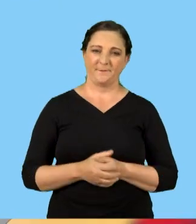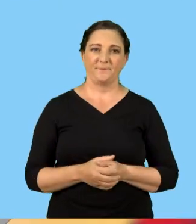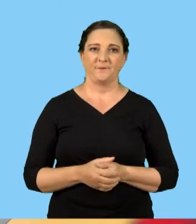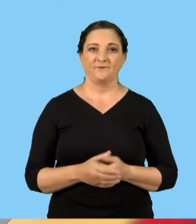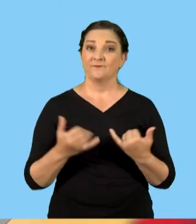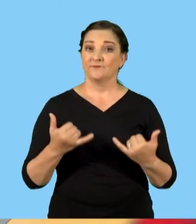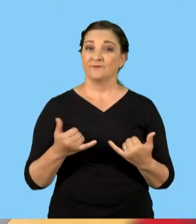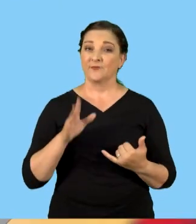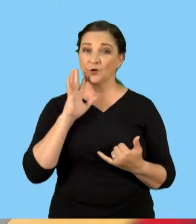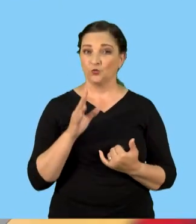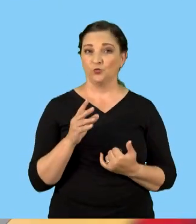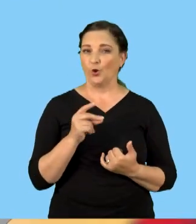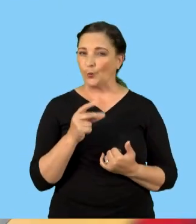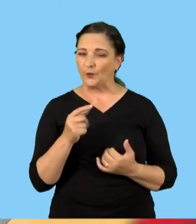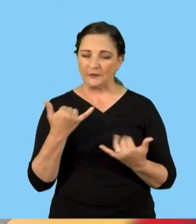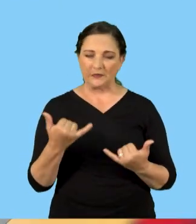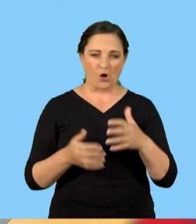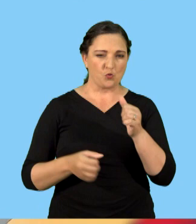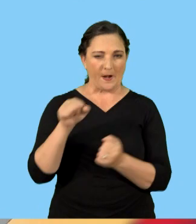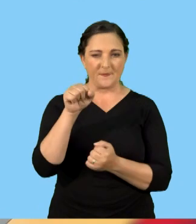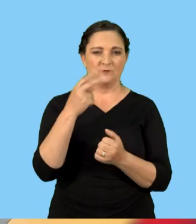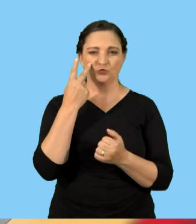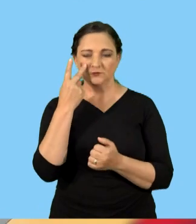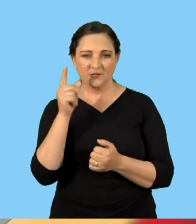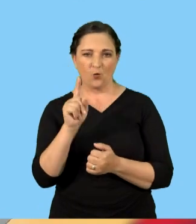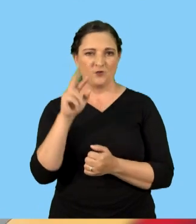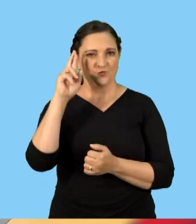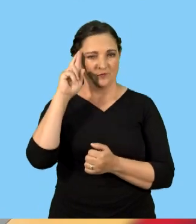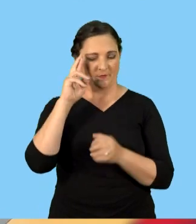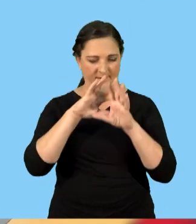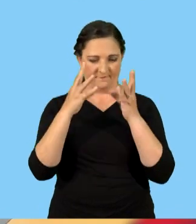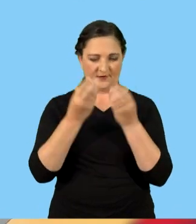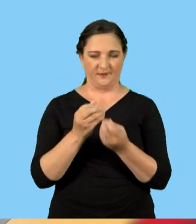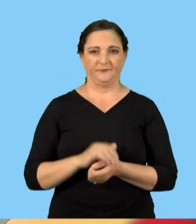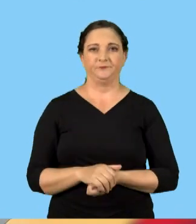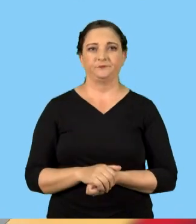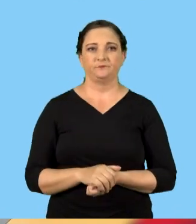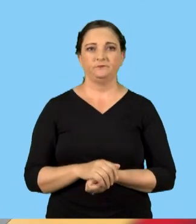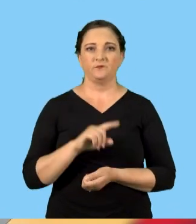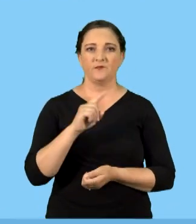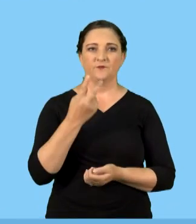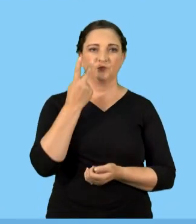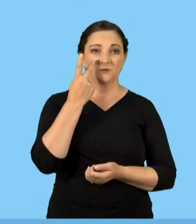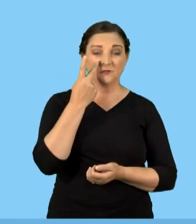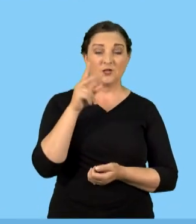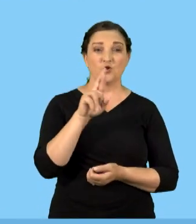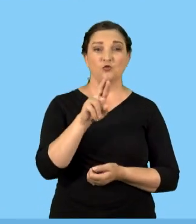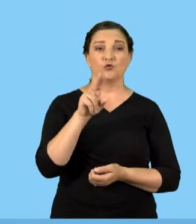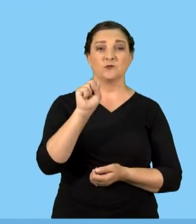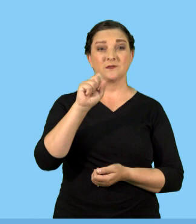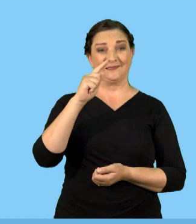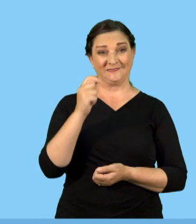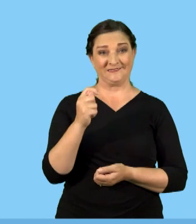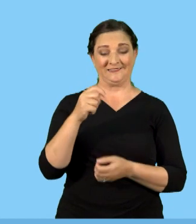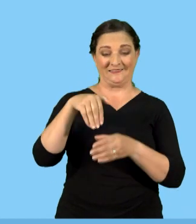Welcome back from an ad break. So now we're just going to do a quick recap and see what we went through in the entire lesson. So we first looked at the formation of rust and